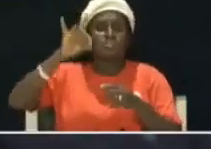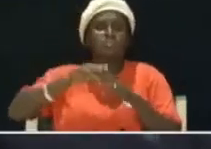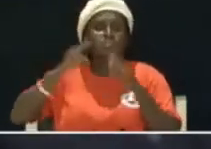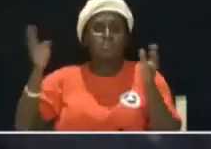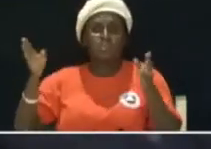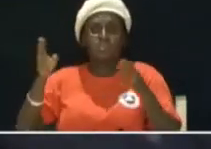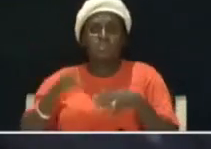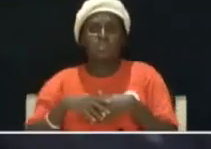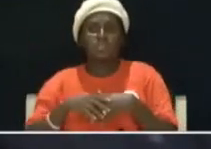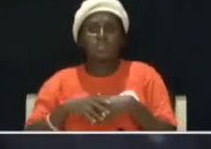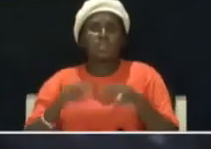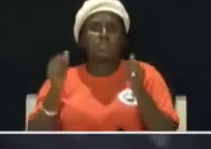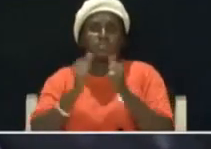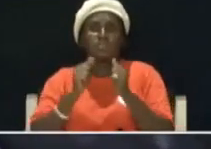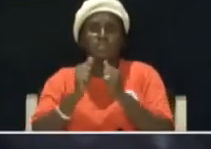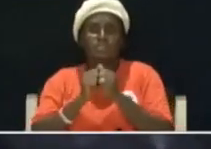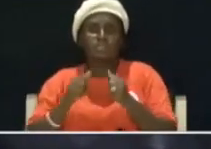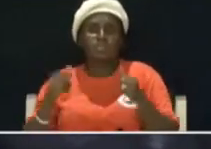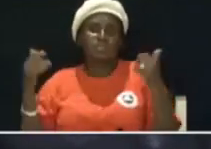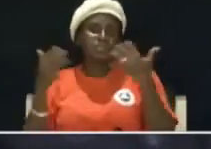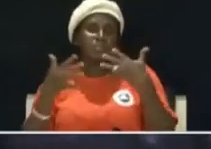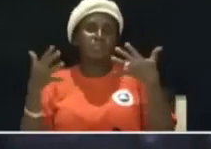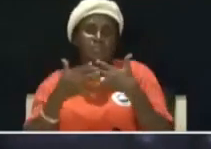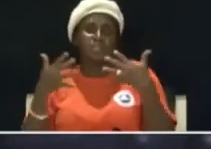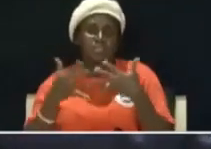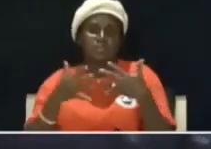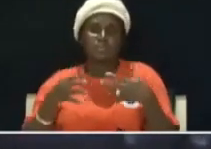With shame, with fear.